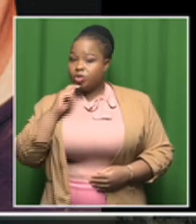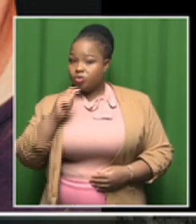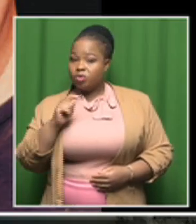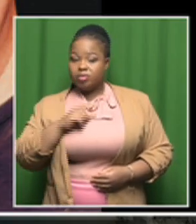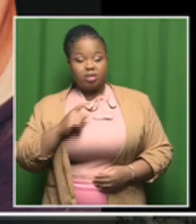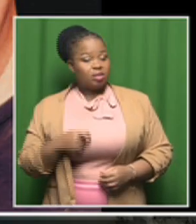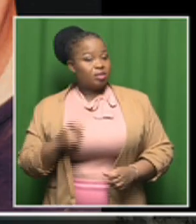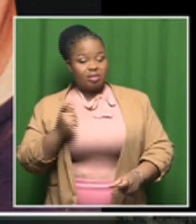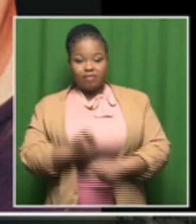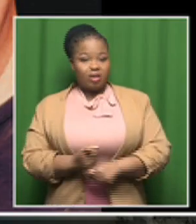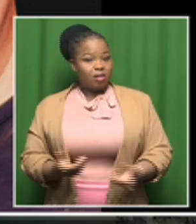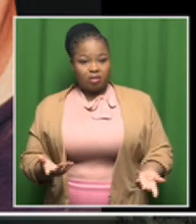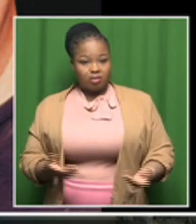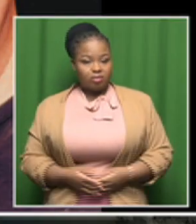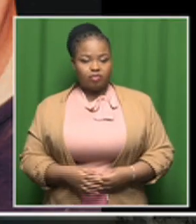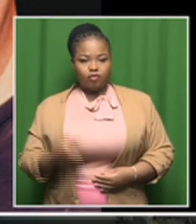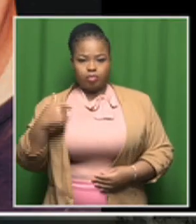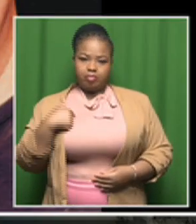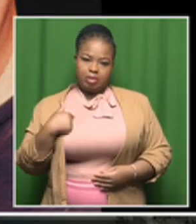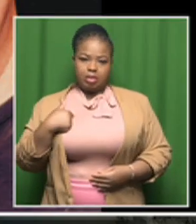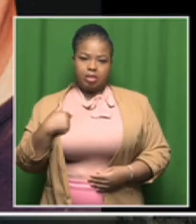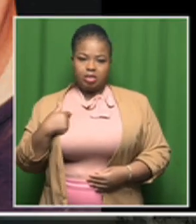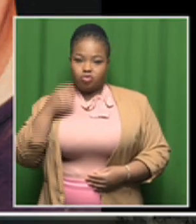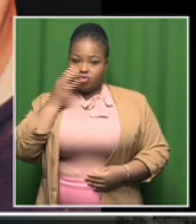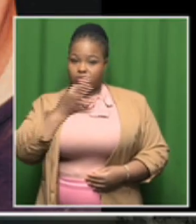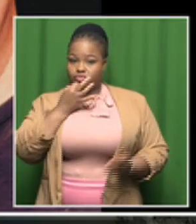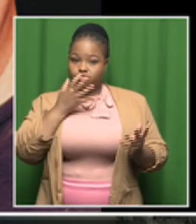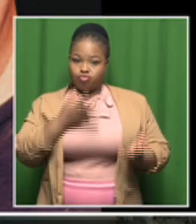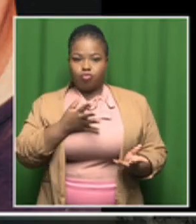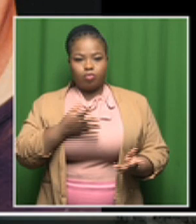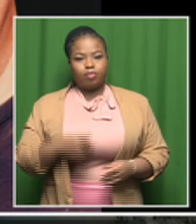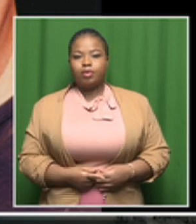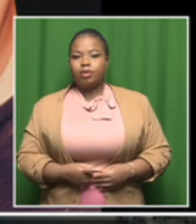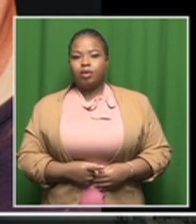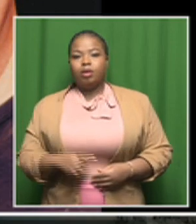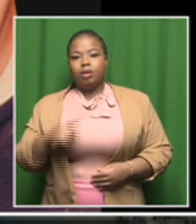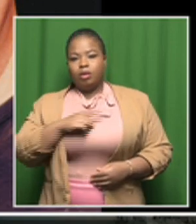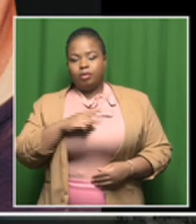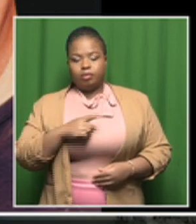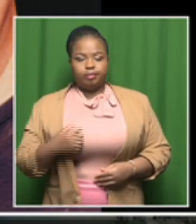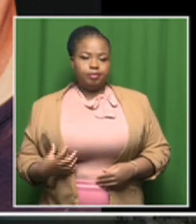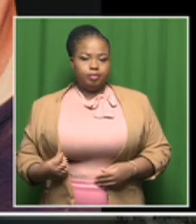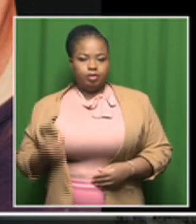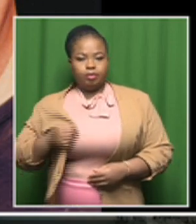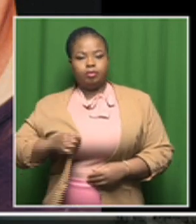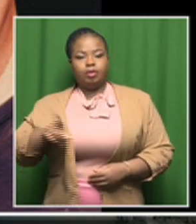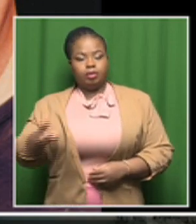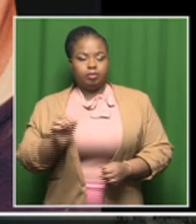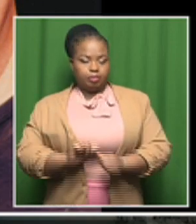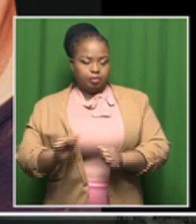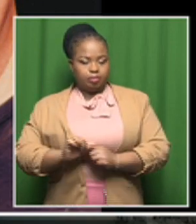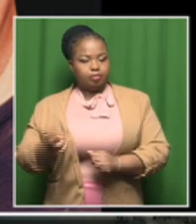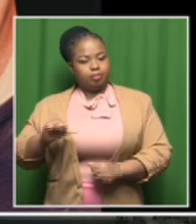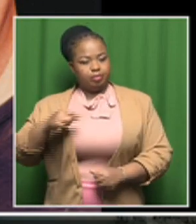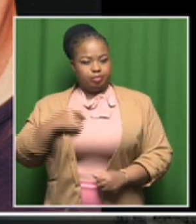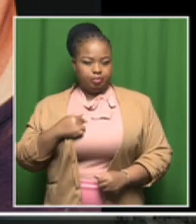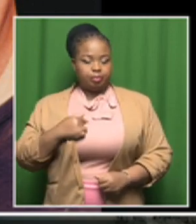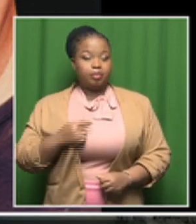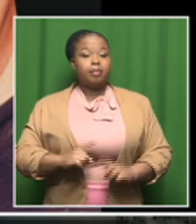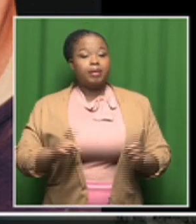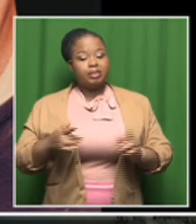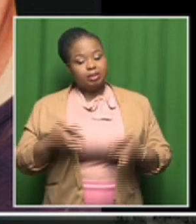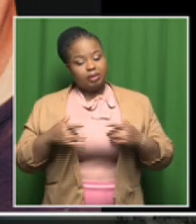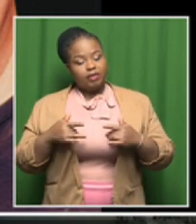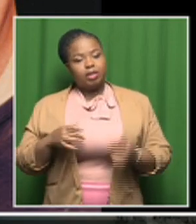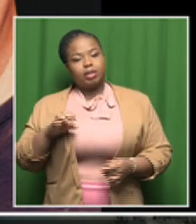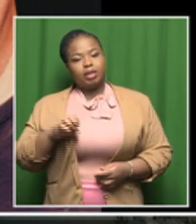it very difficult for me to actually say those things because she's better at it than I do. And one of the survival of